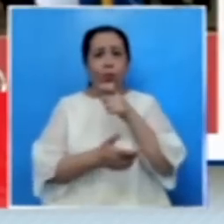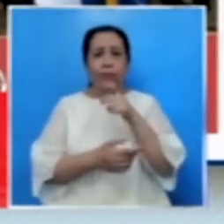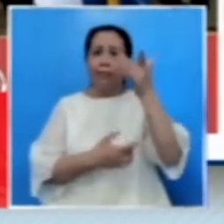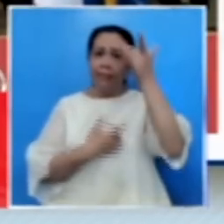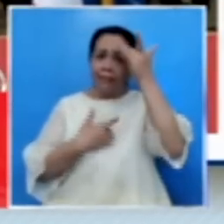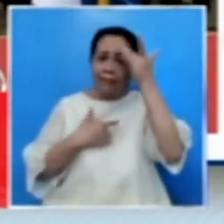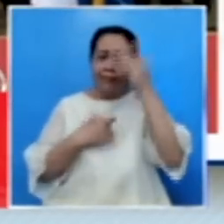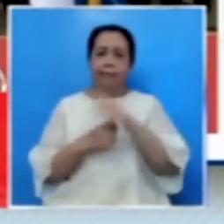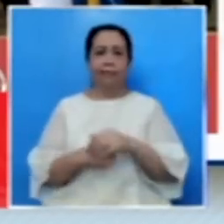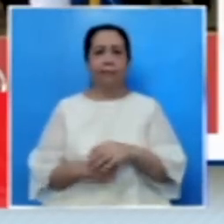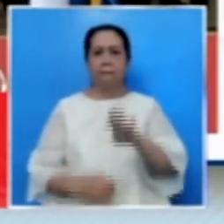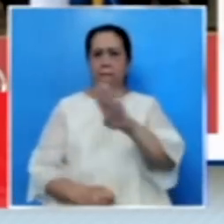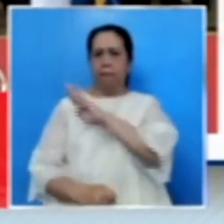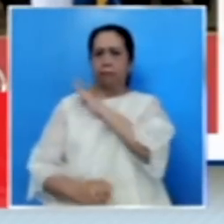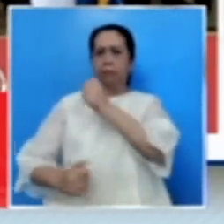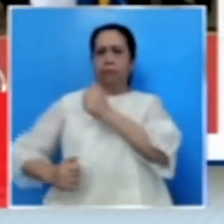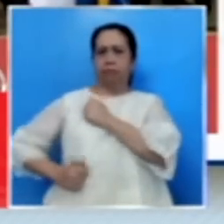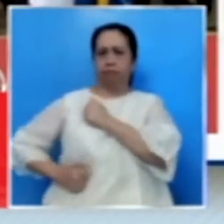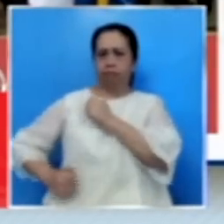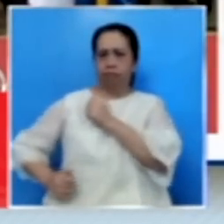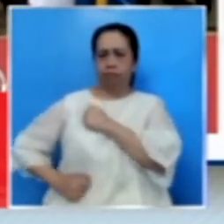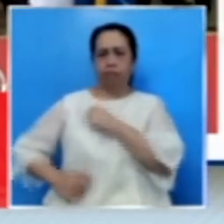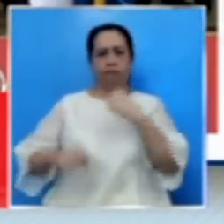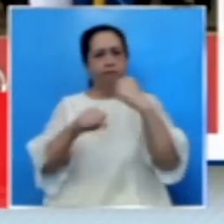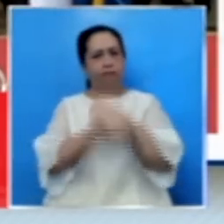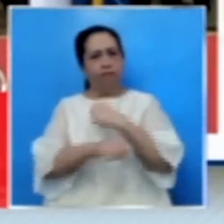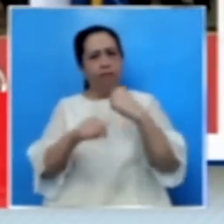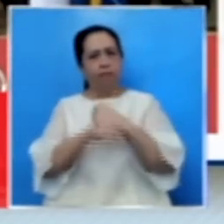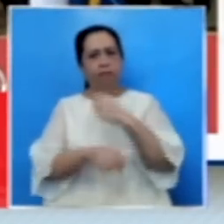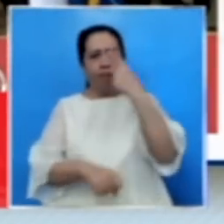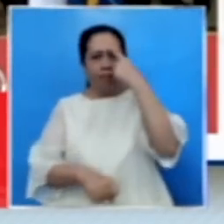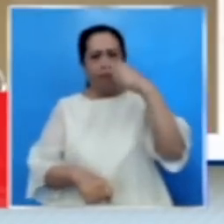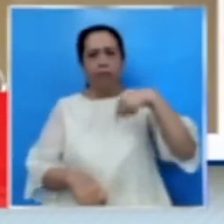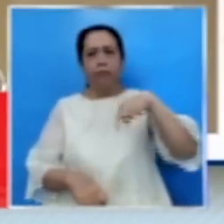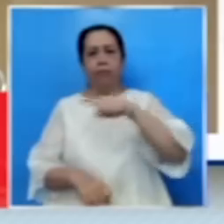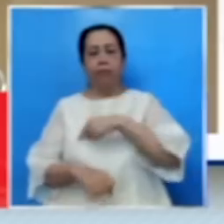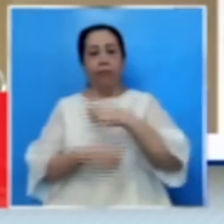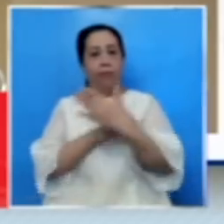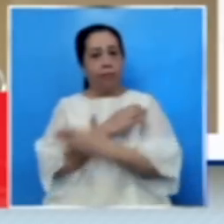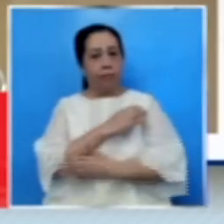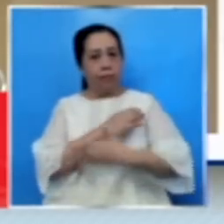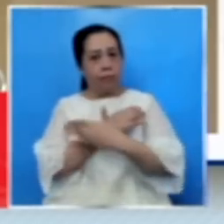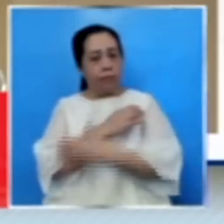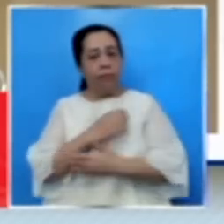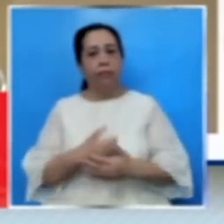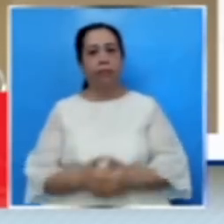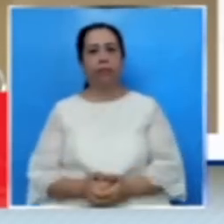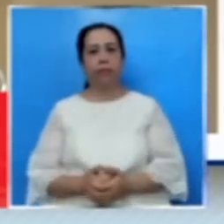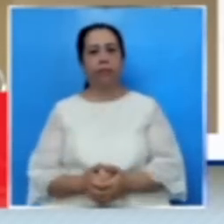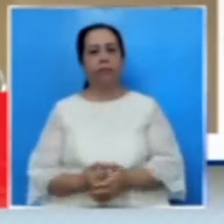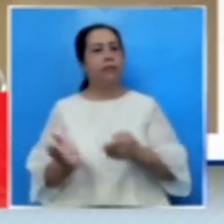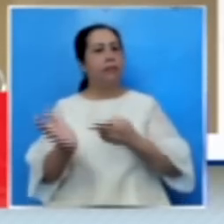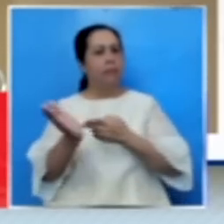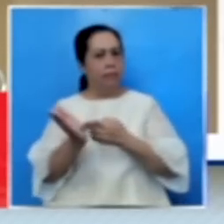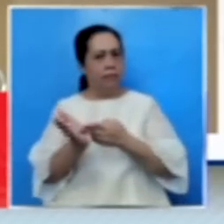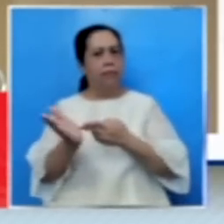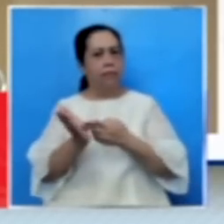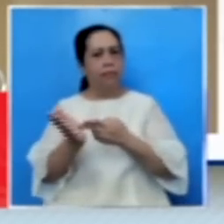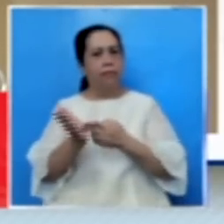brave soldiers who fight for our country, honest and